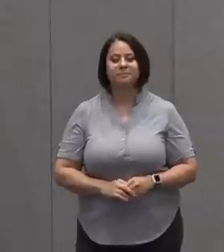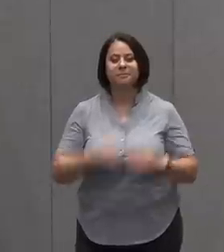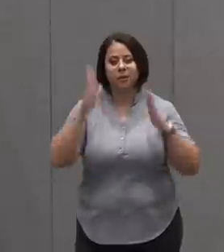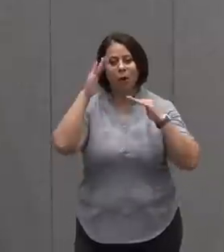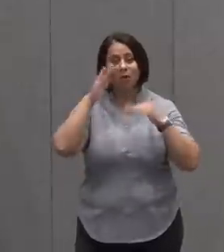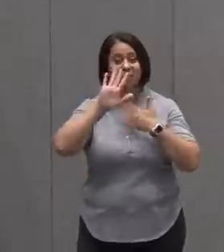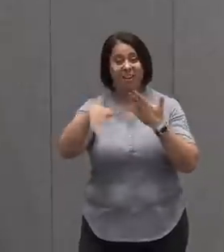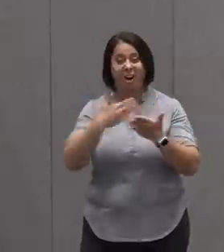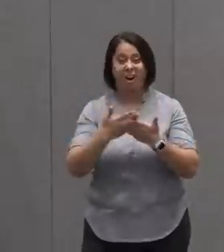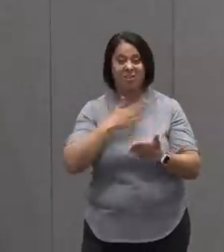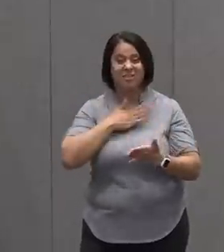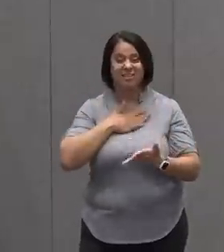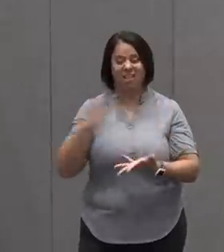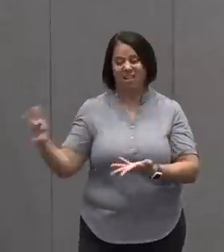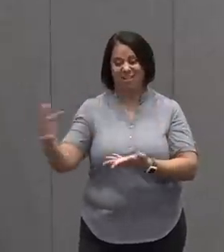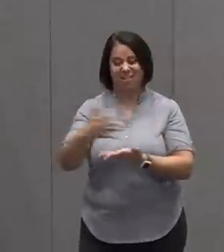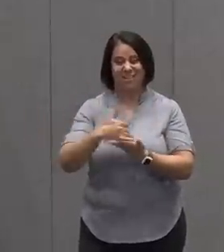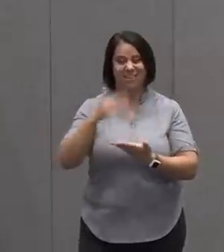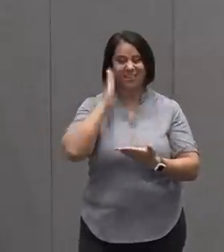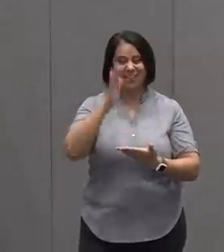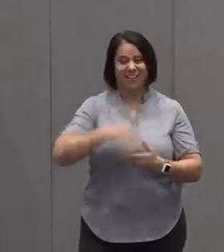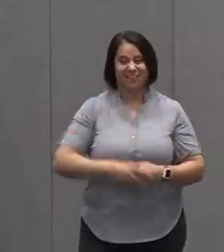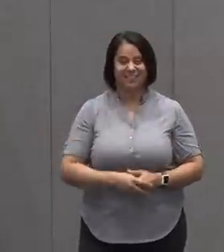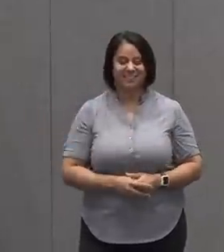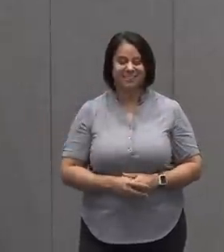all of the cards, but no, we still have some more.